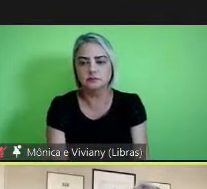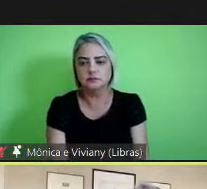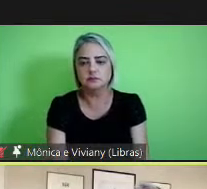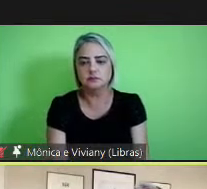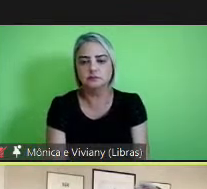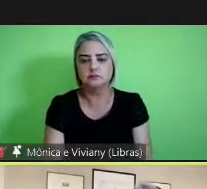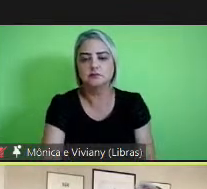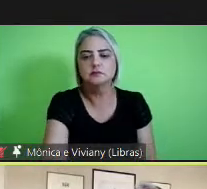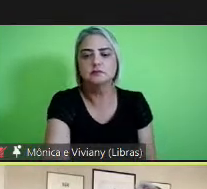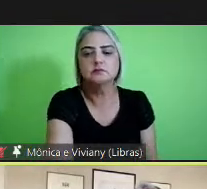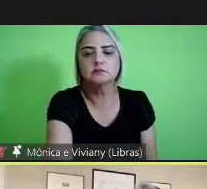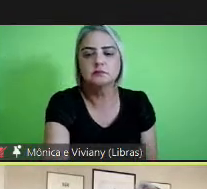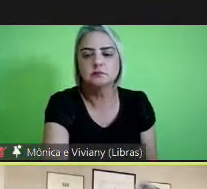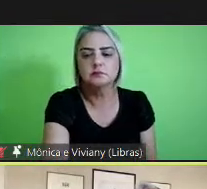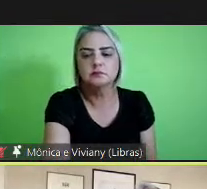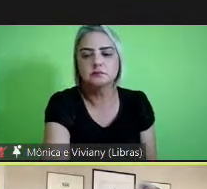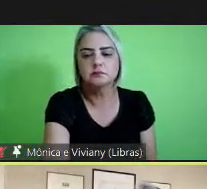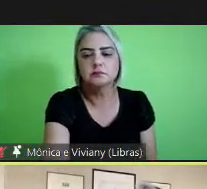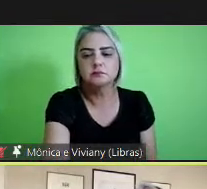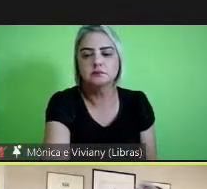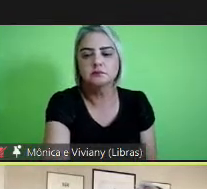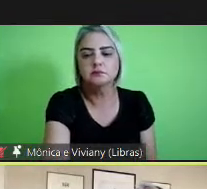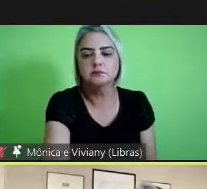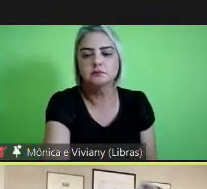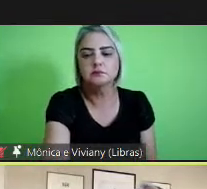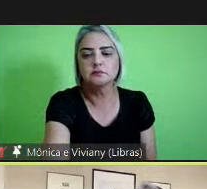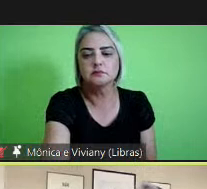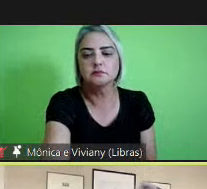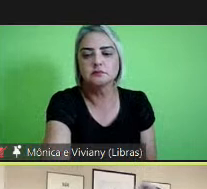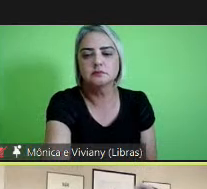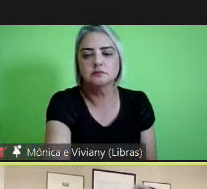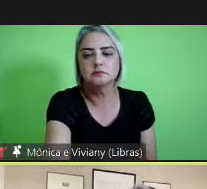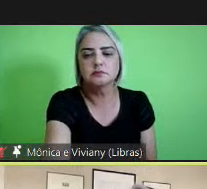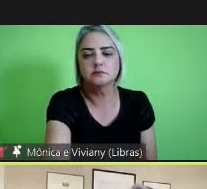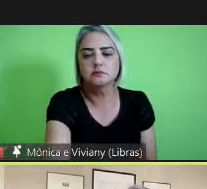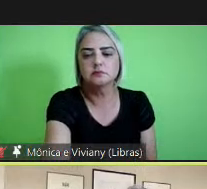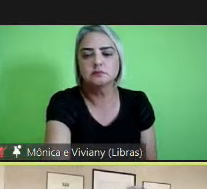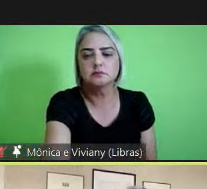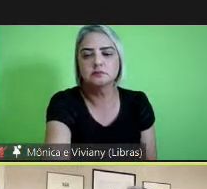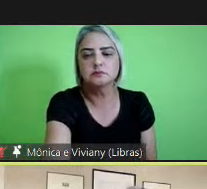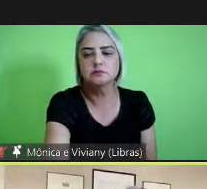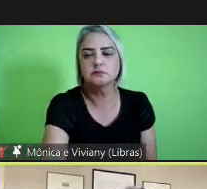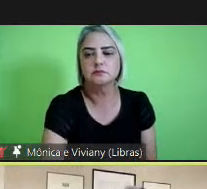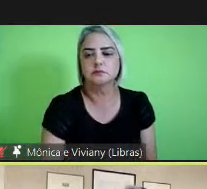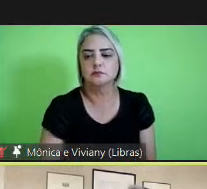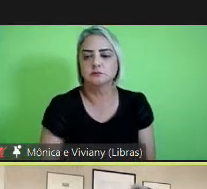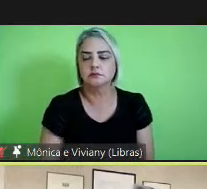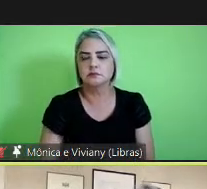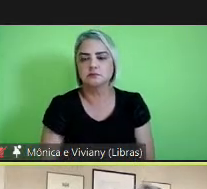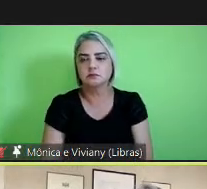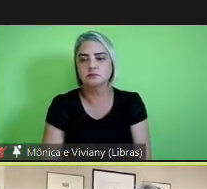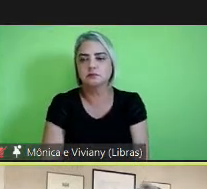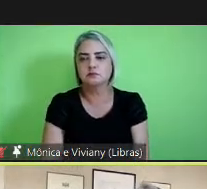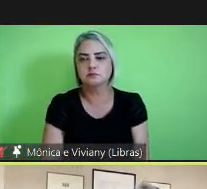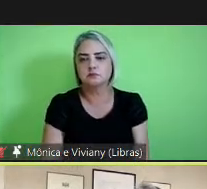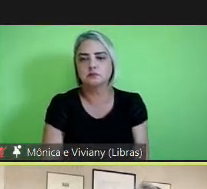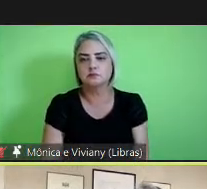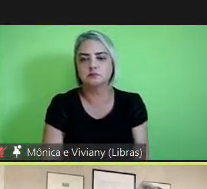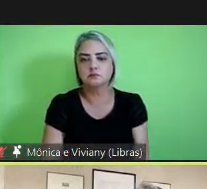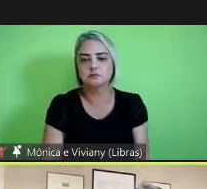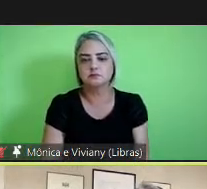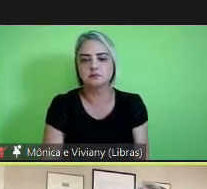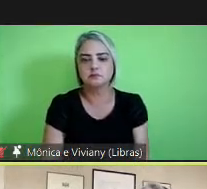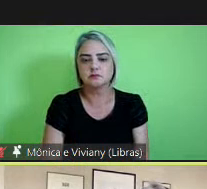of obesity management improved physician-patient communication and patient motivation, again, alluding to what I was talking about for an earlier